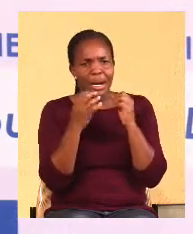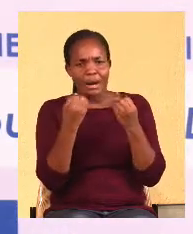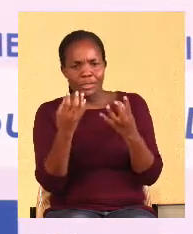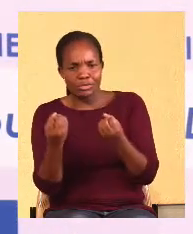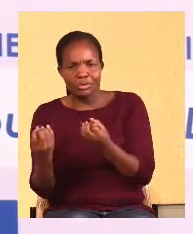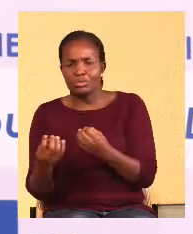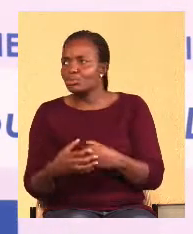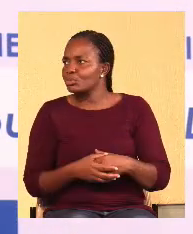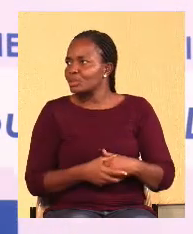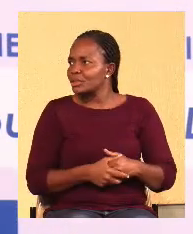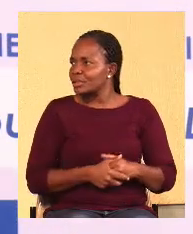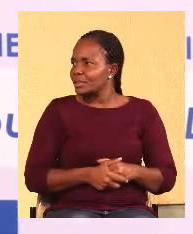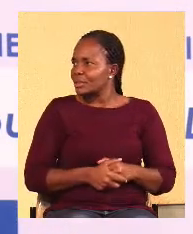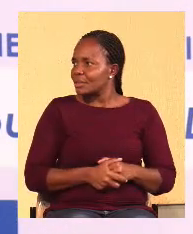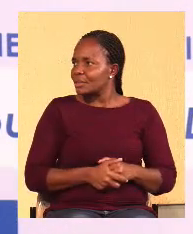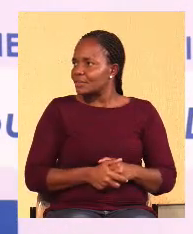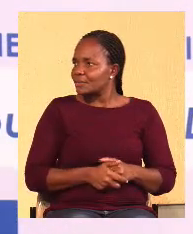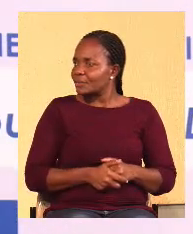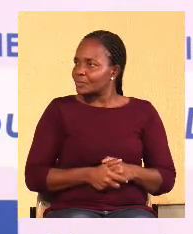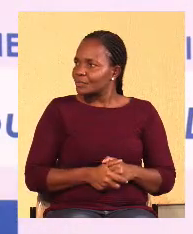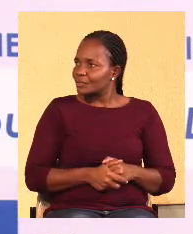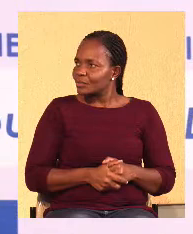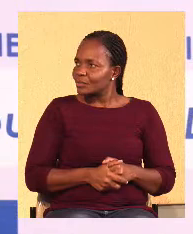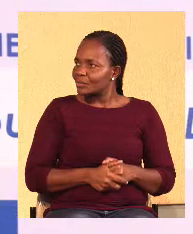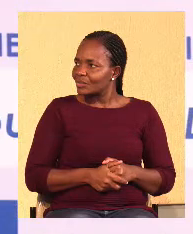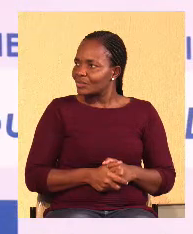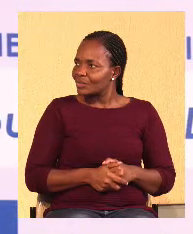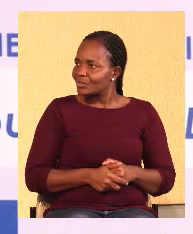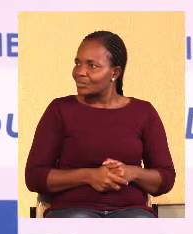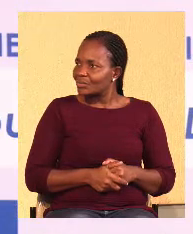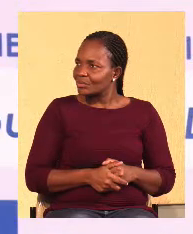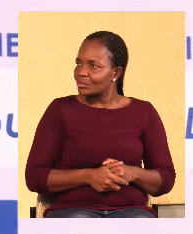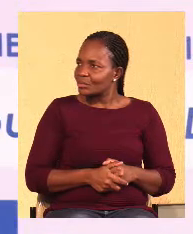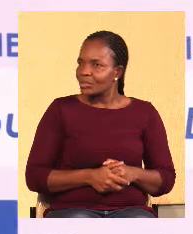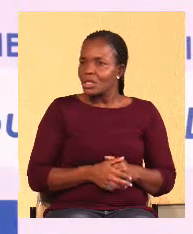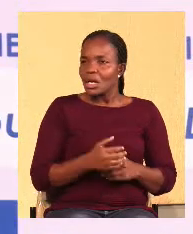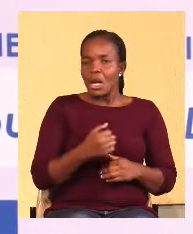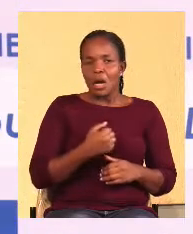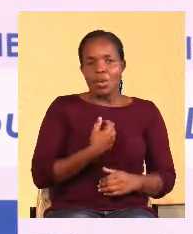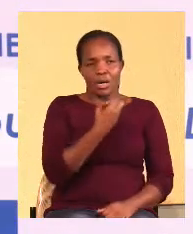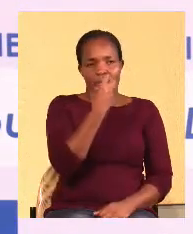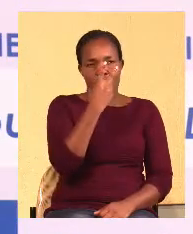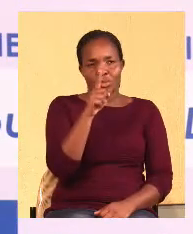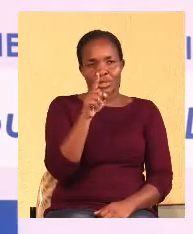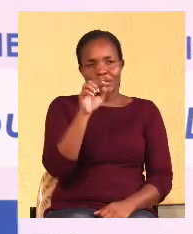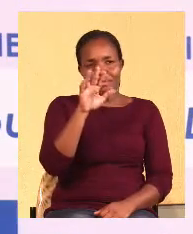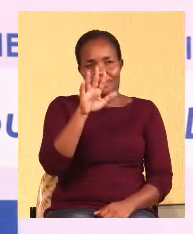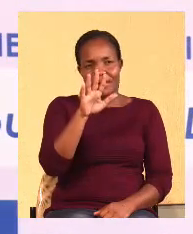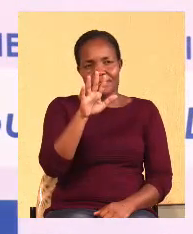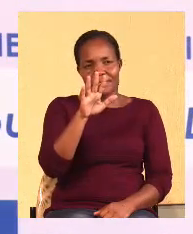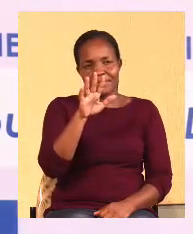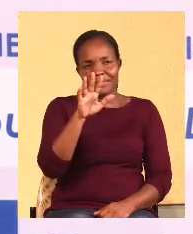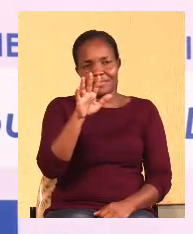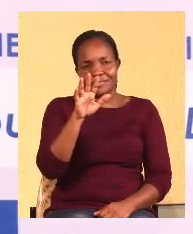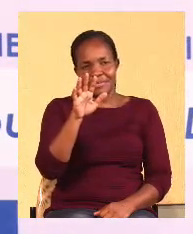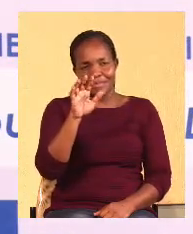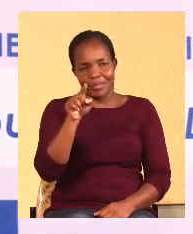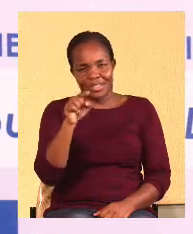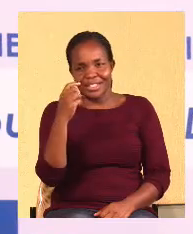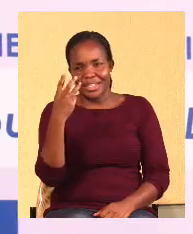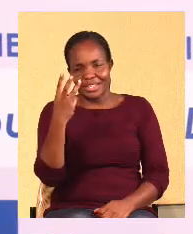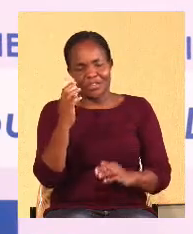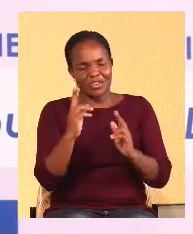annual normal mortality rate of our 2.583 million people? Please get